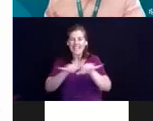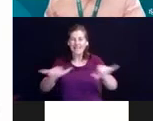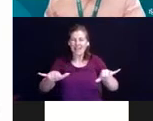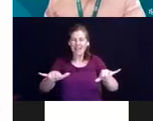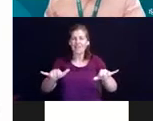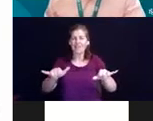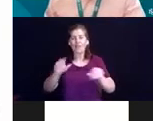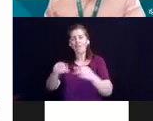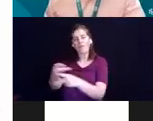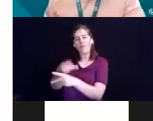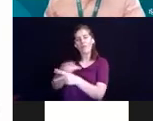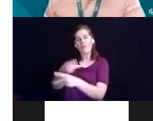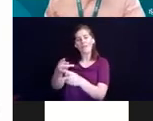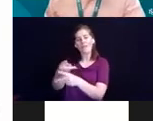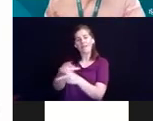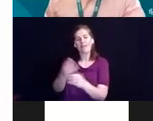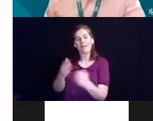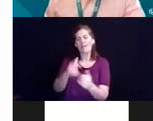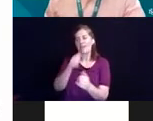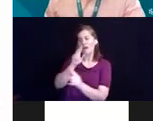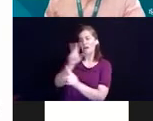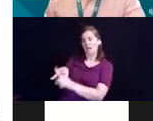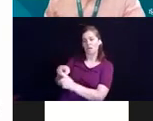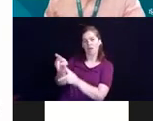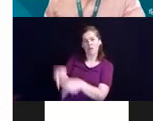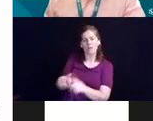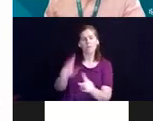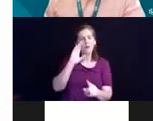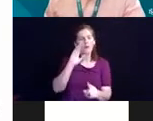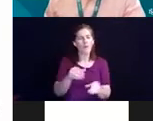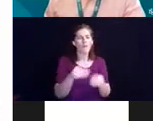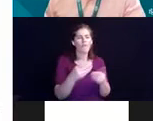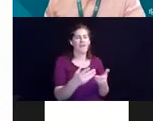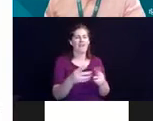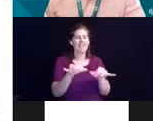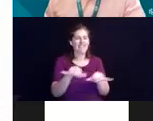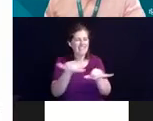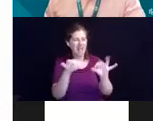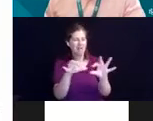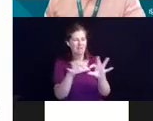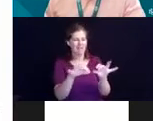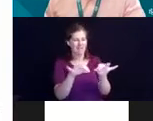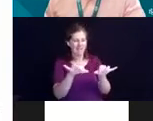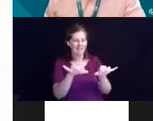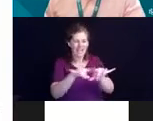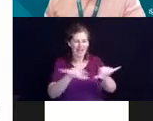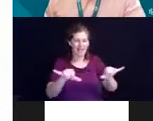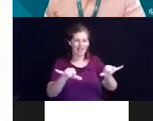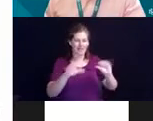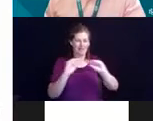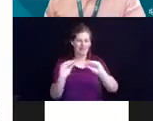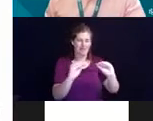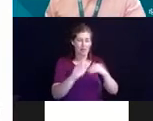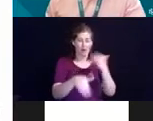even people who are not on their assignments. But, providing the same message at the same time to everyone in the